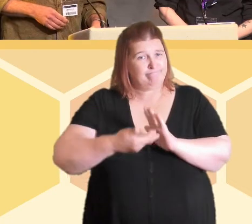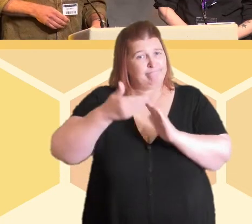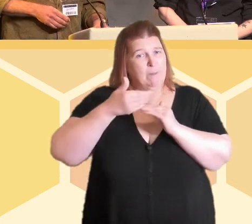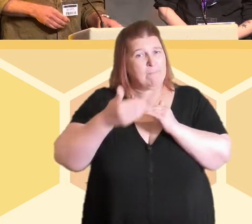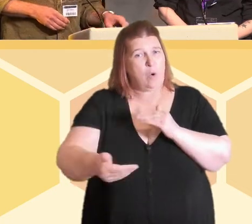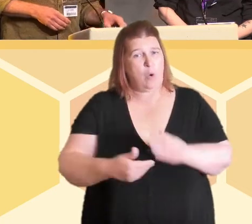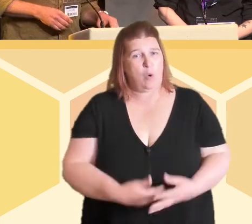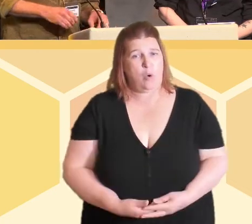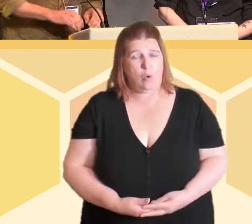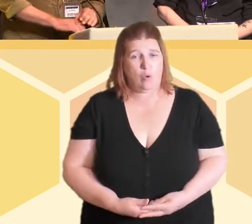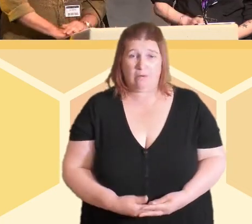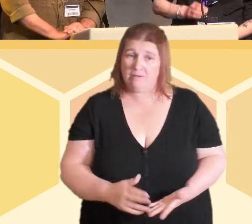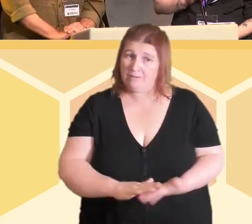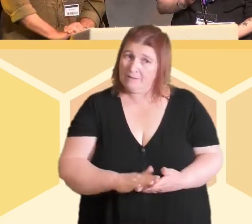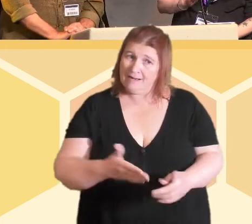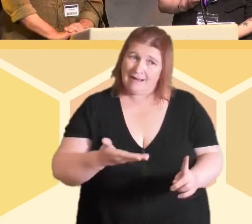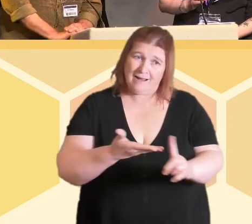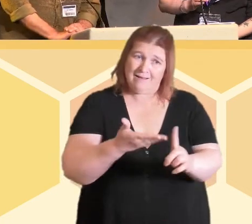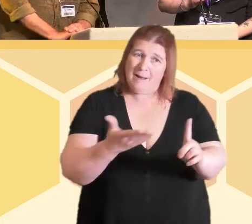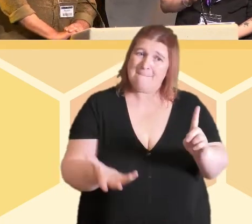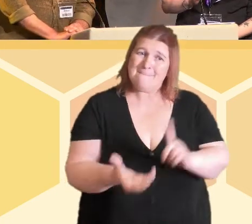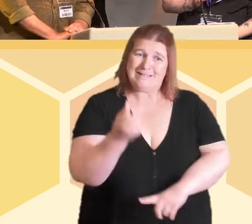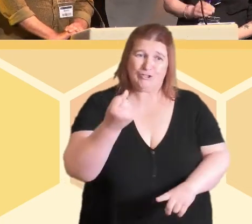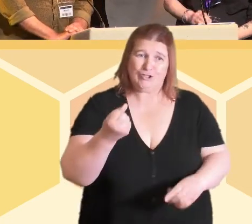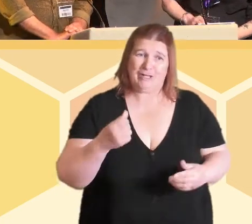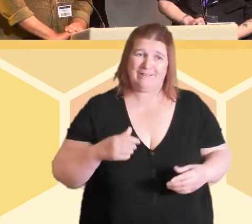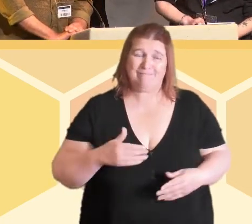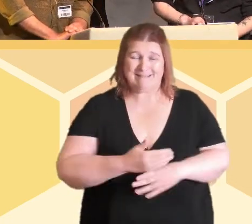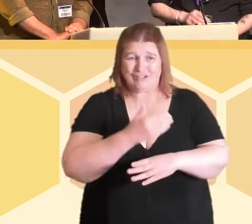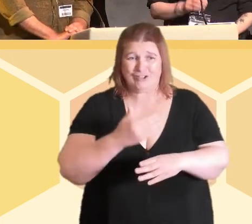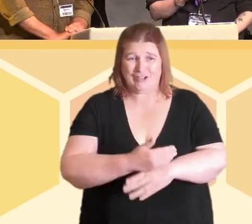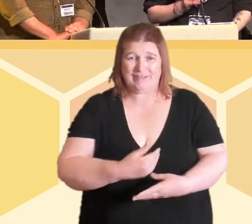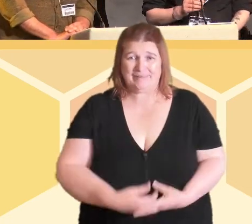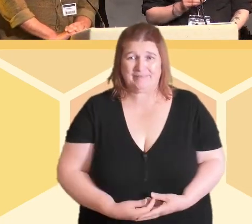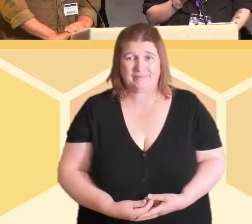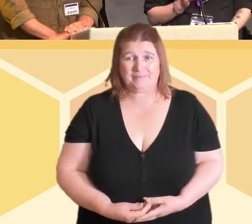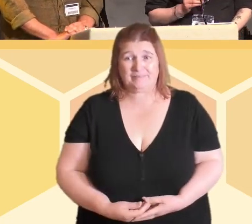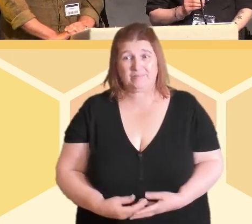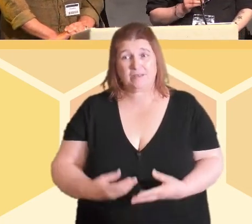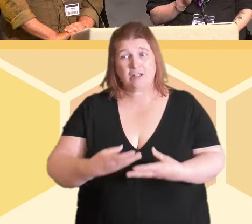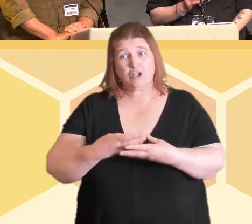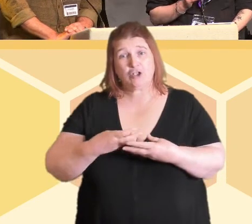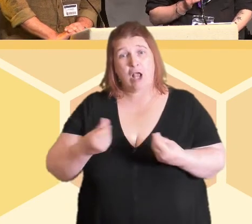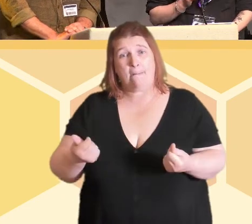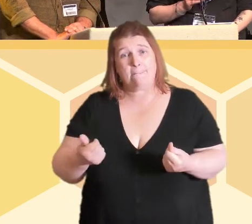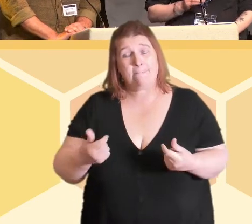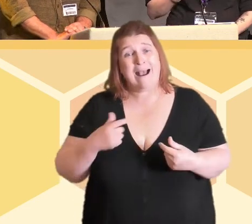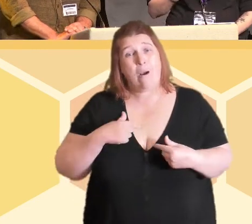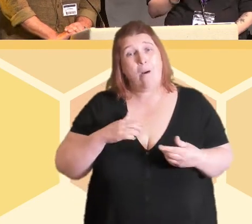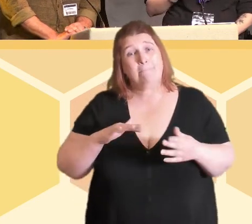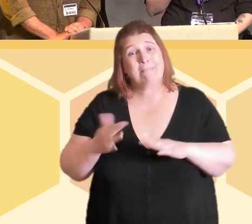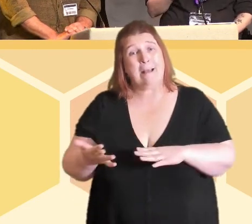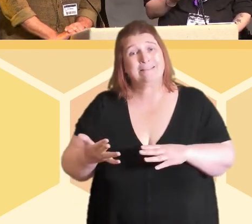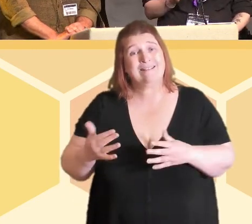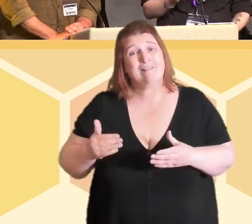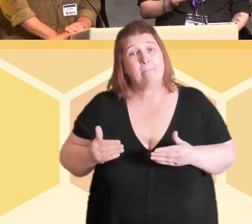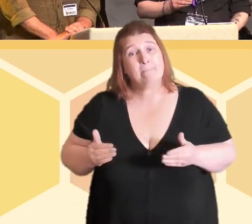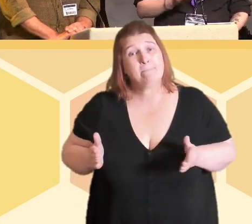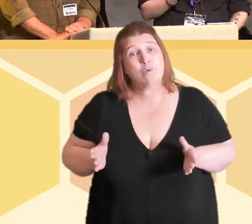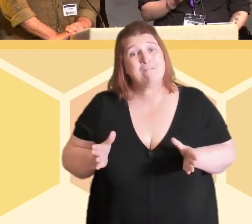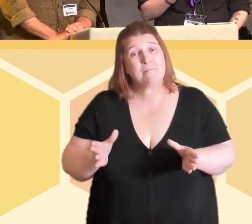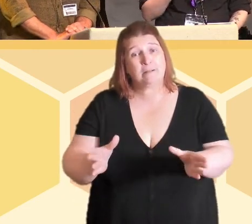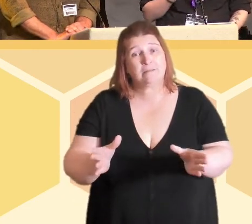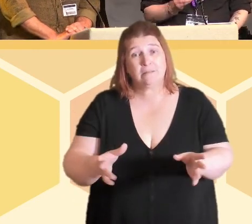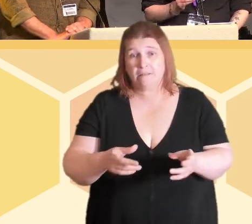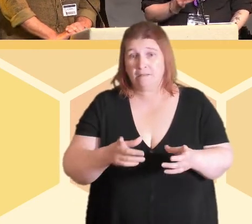forms of mission. Some in our Baptist movement are beginning to explore how we might not only reach,